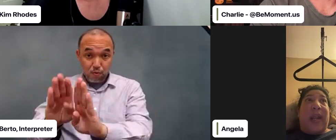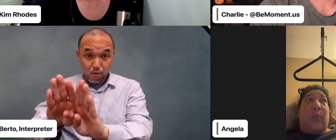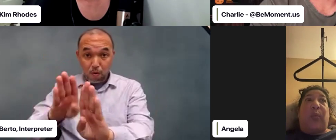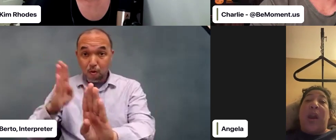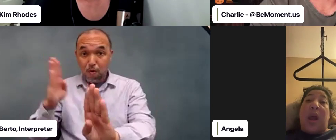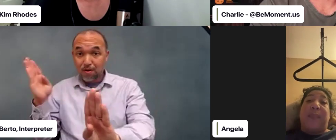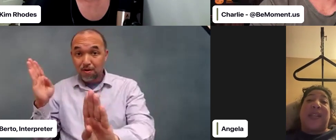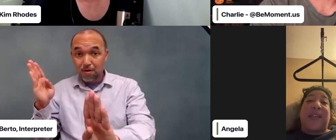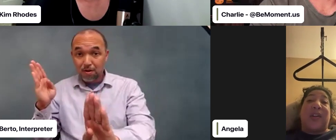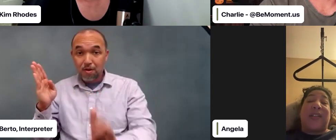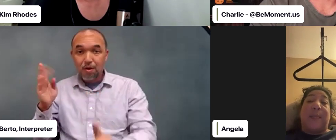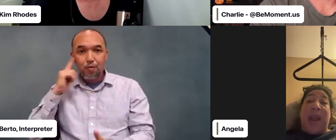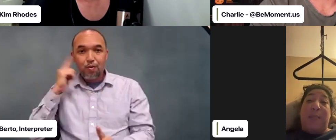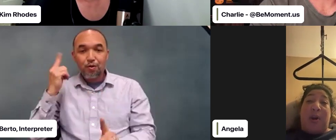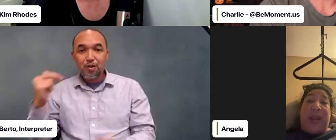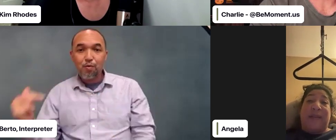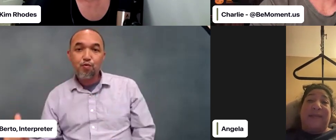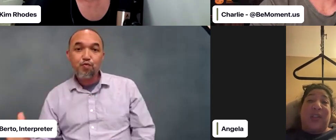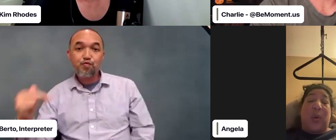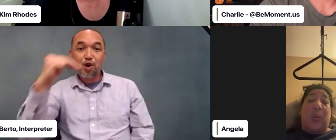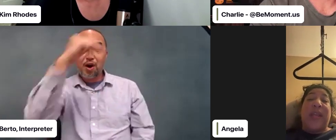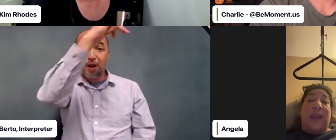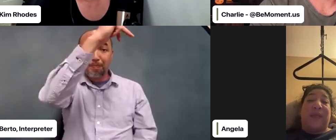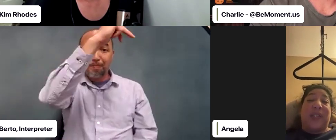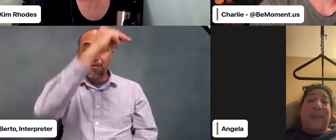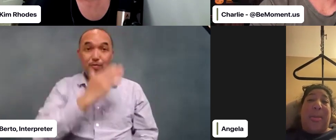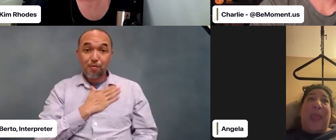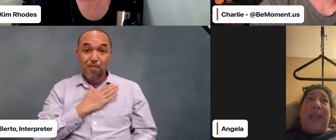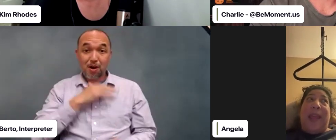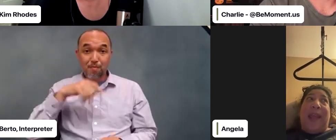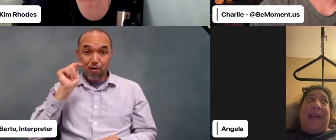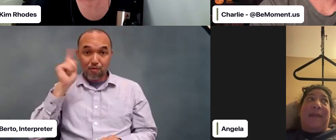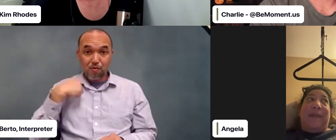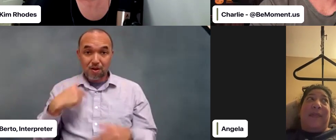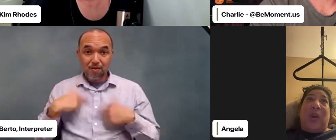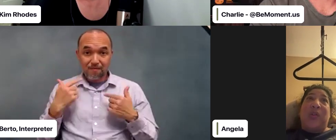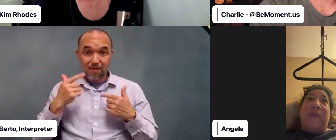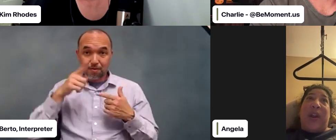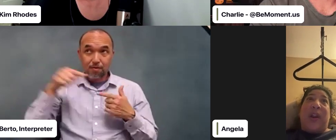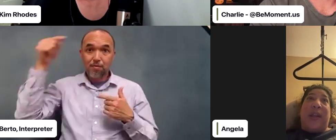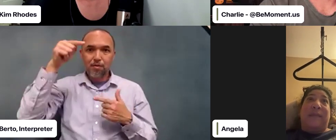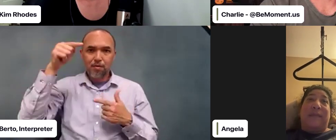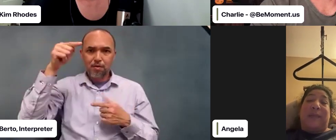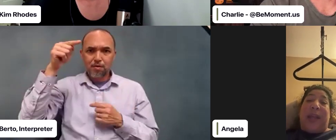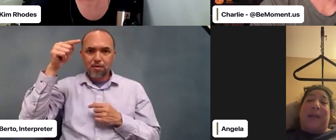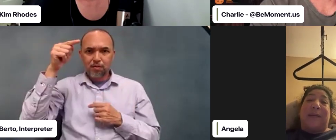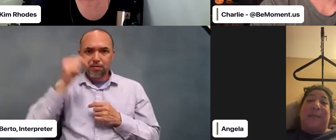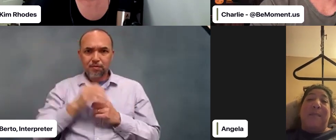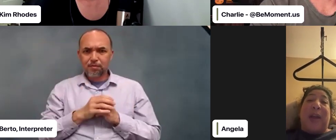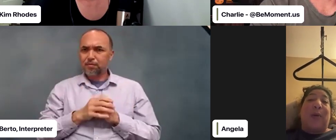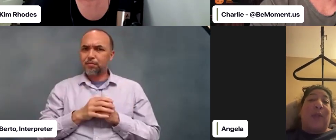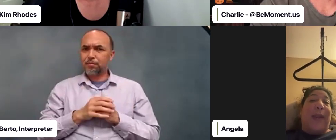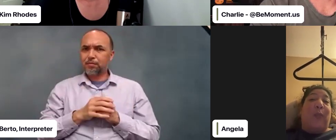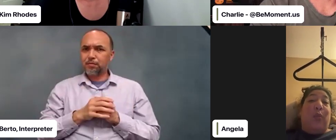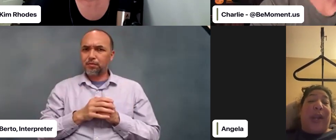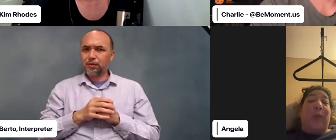somebody run up the stairs to my apartment, to where we lived. Those are very like